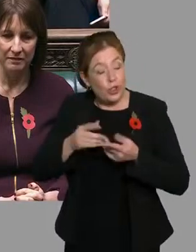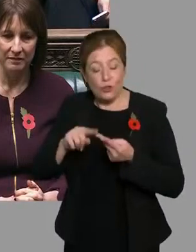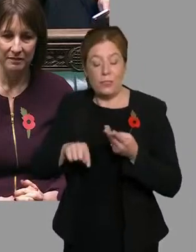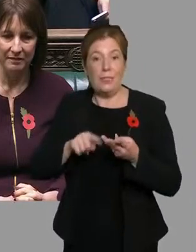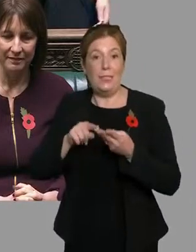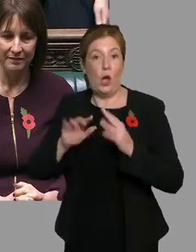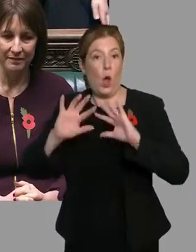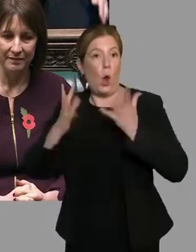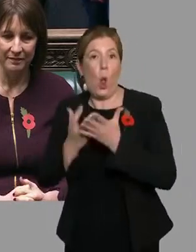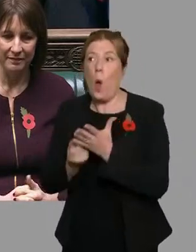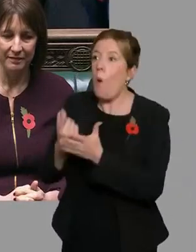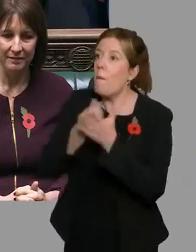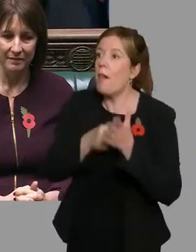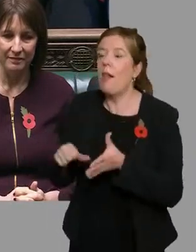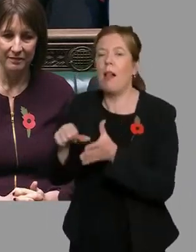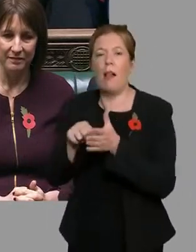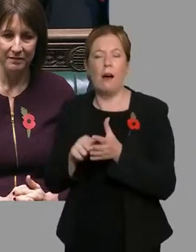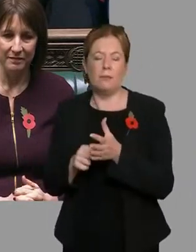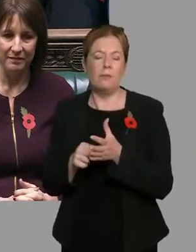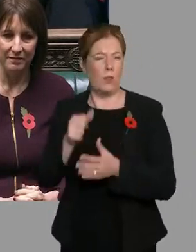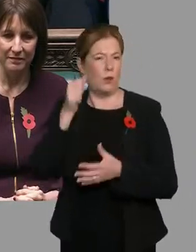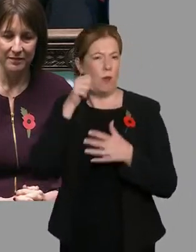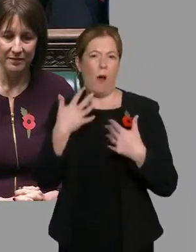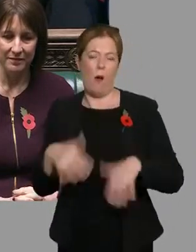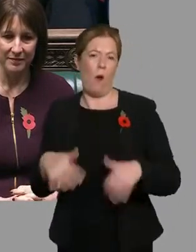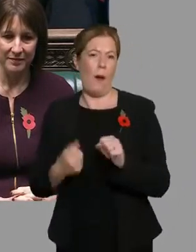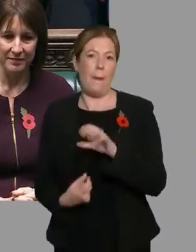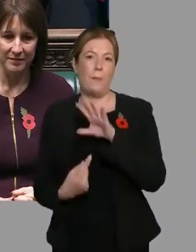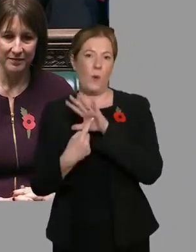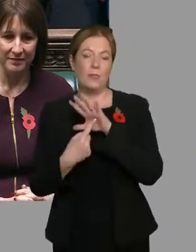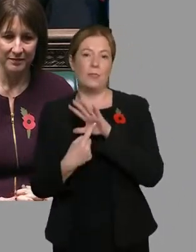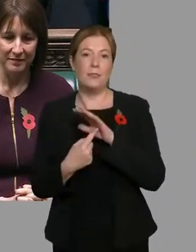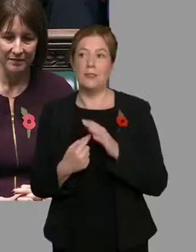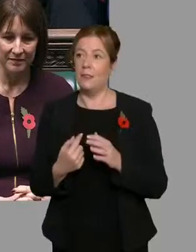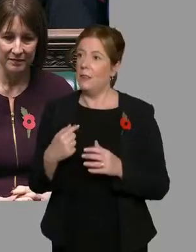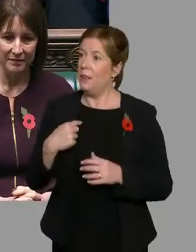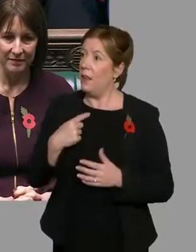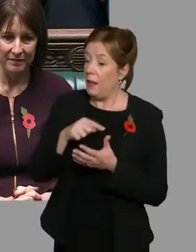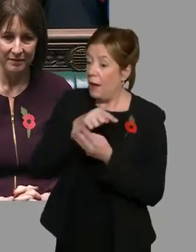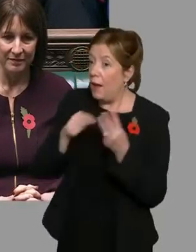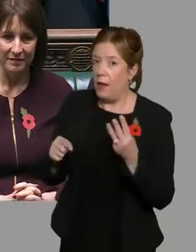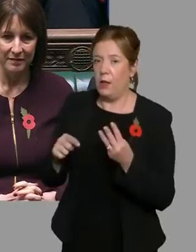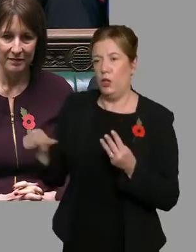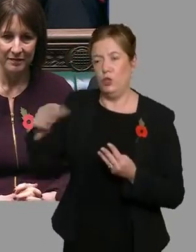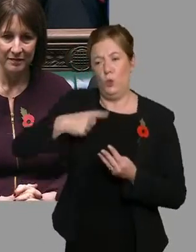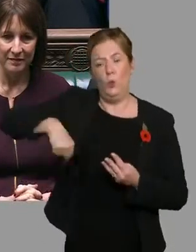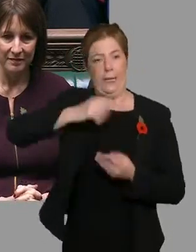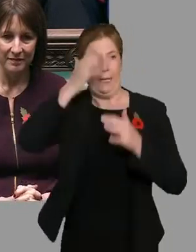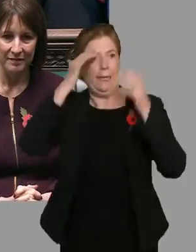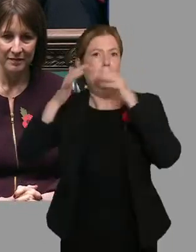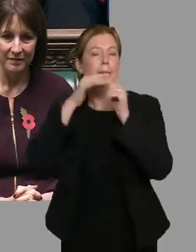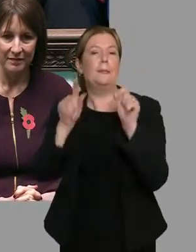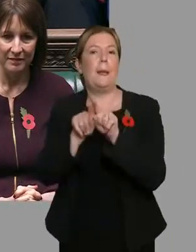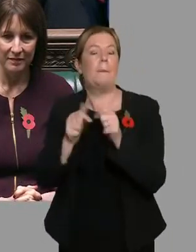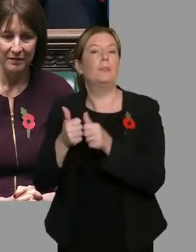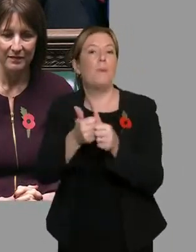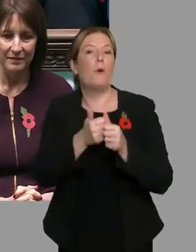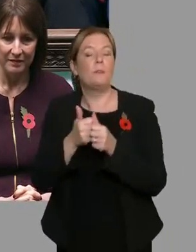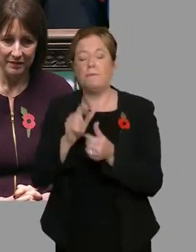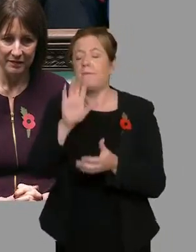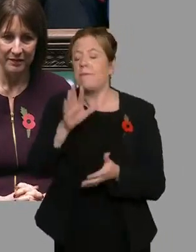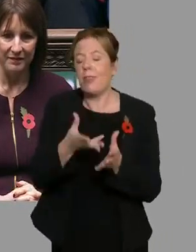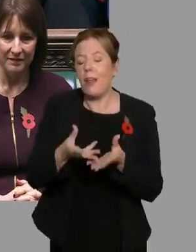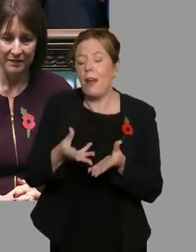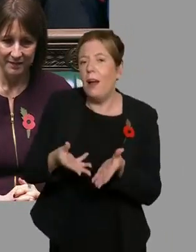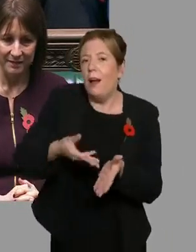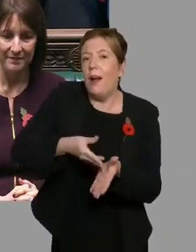ought to unite this House. But when it comes to the economy, what we've done with our budget is to fix the foundations